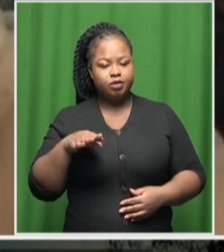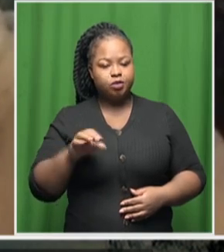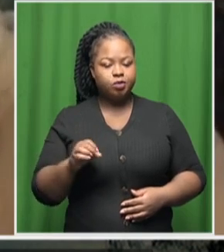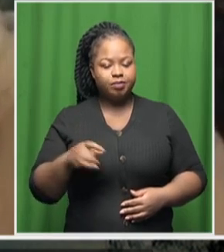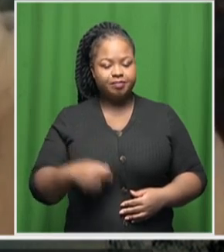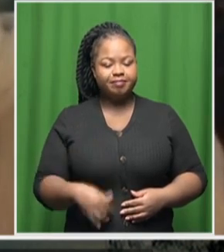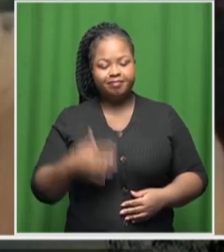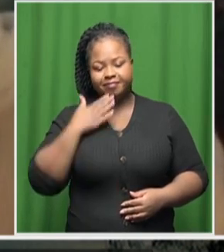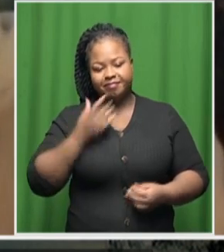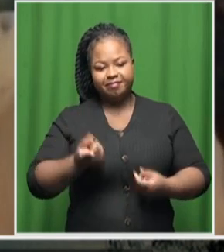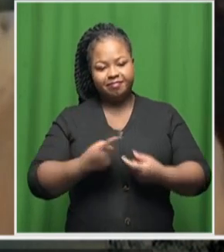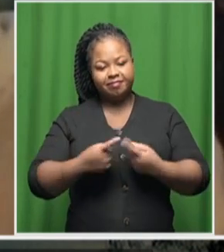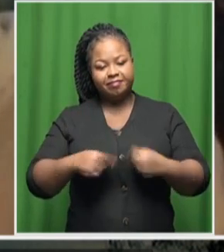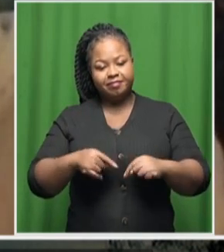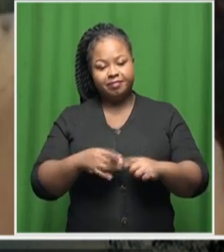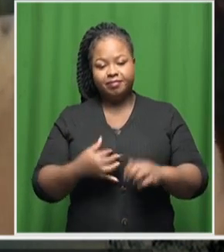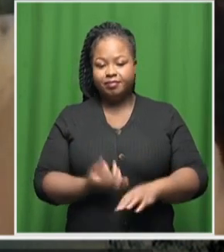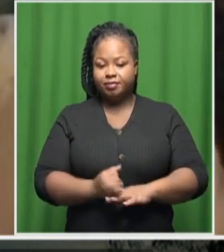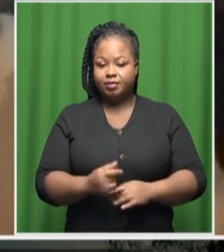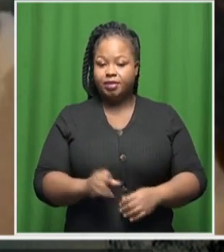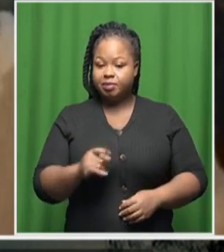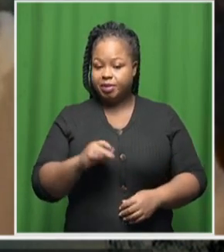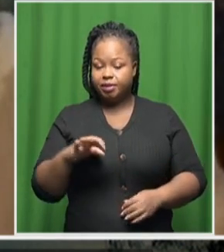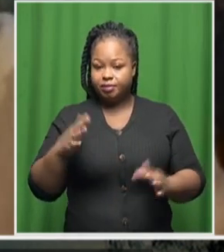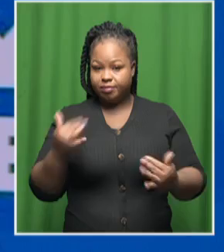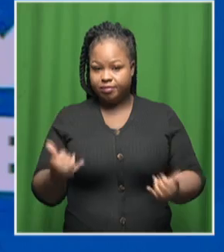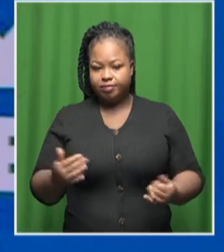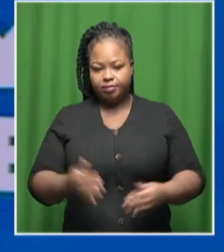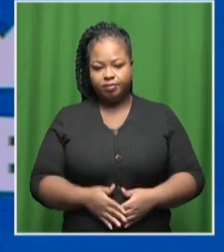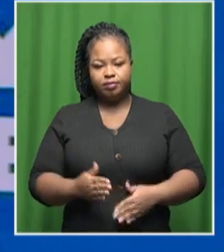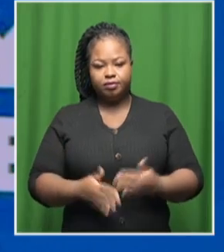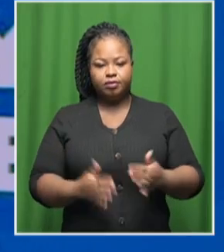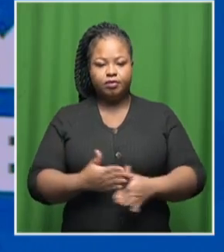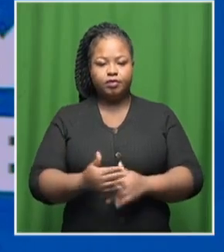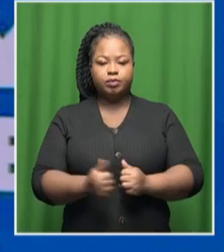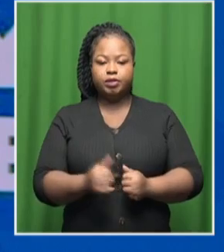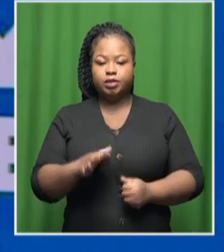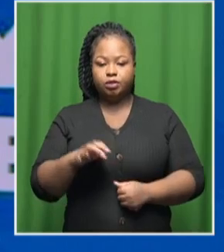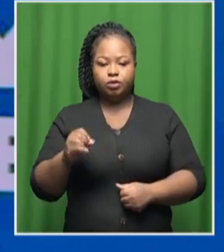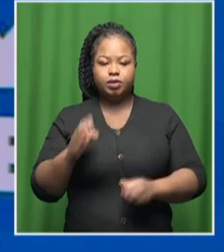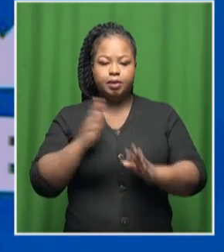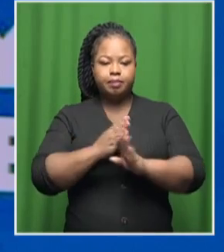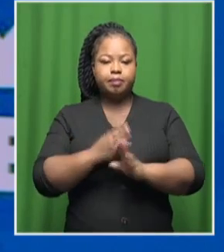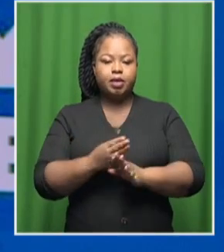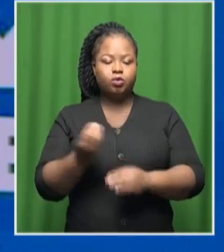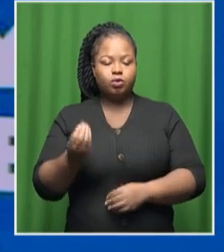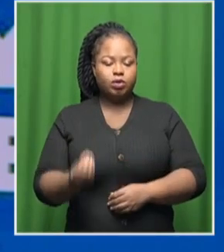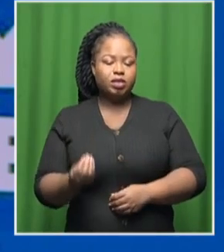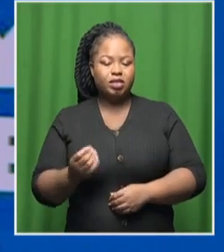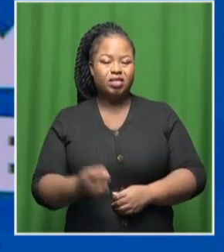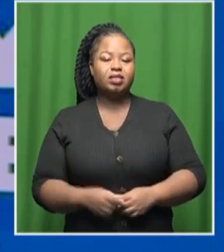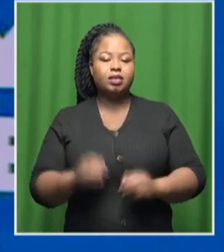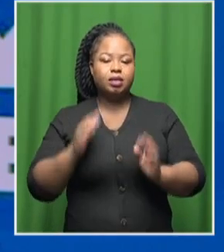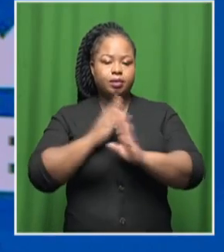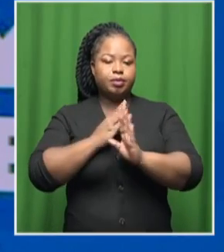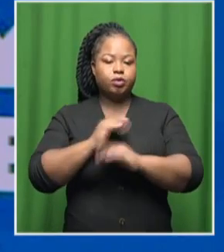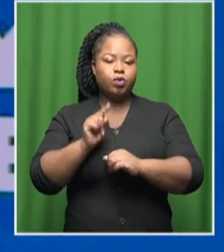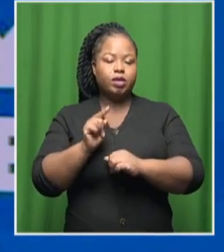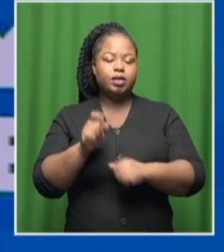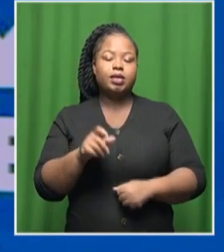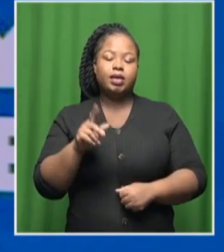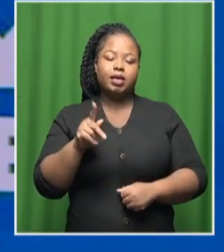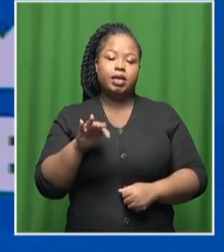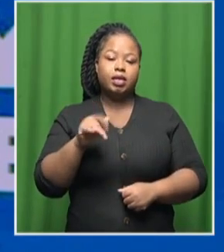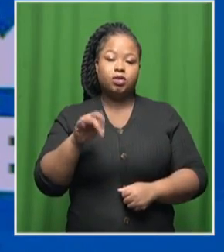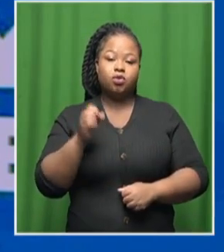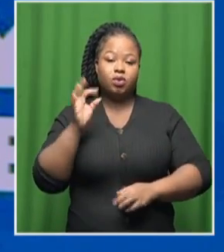and early on the SABC. We are going to leave the conversation there for now. Co-founder, CEO, PasswordKid, Keletso Lekwakwe, really chatting to us